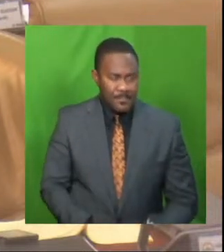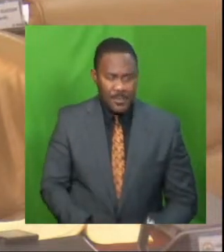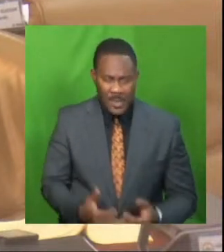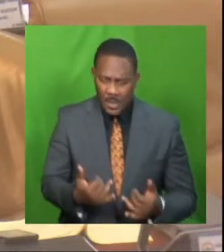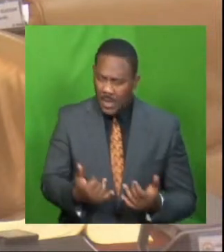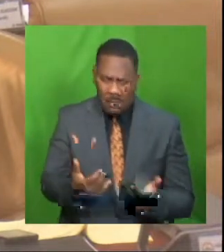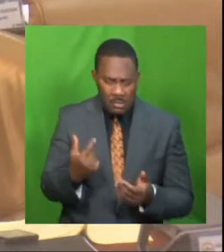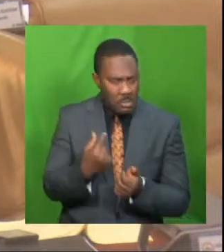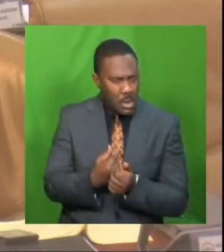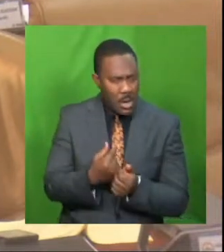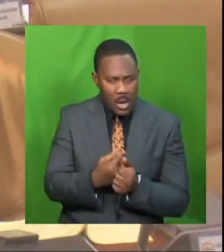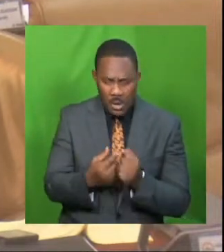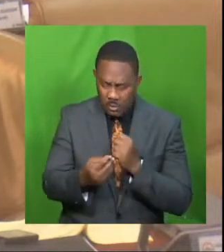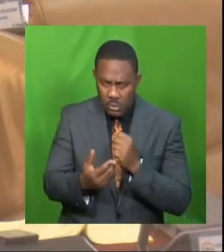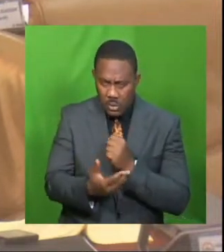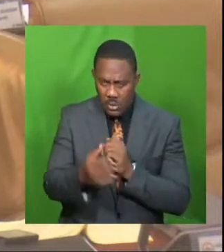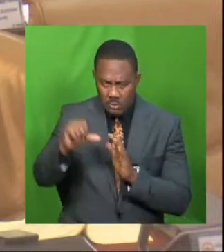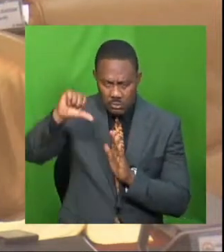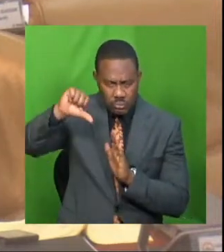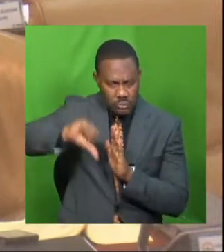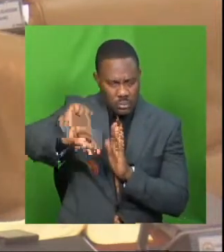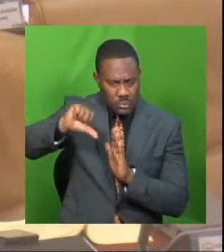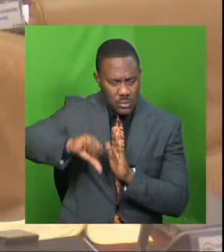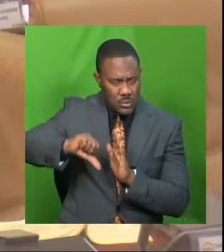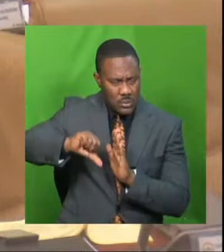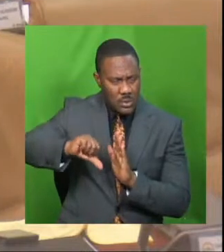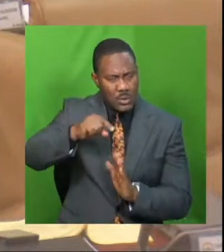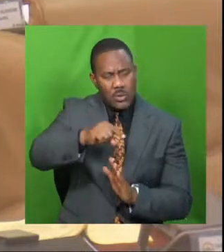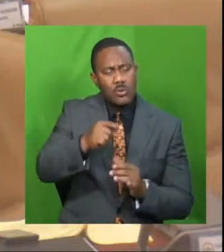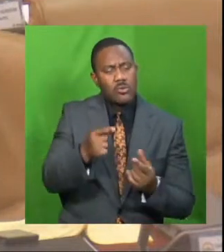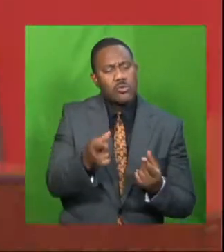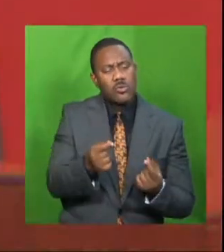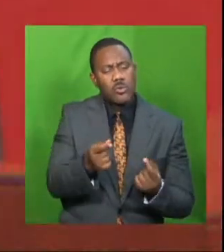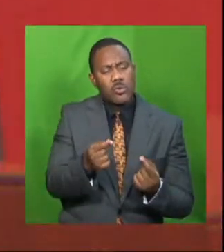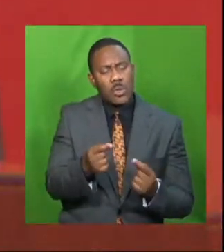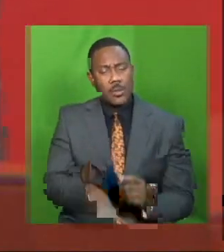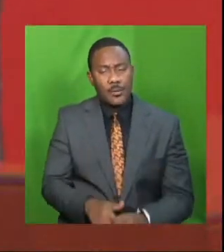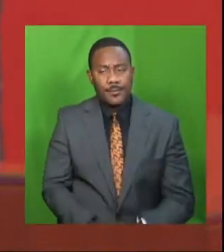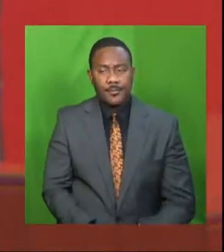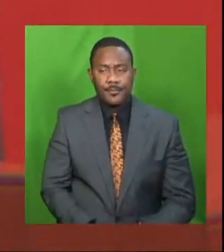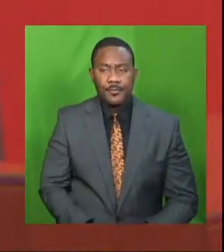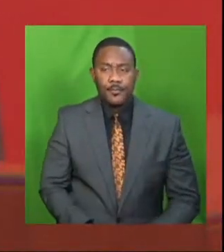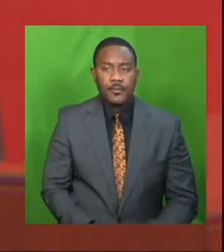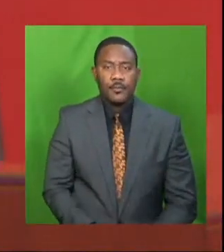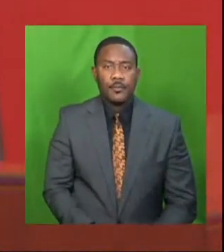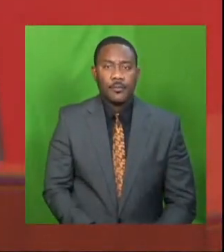Press Freedom Index and what you are doing about it. Thank you, Mr. Speaker. Yes, Honourable Minister.